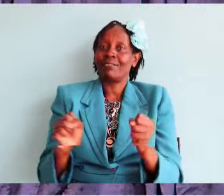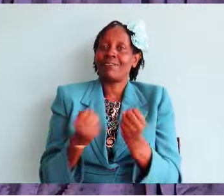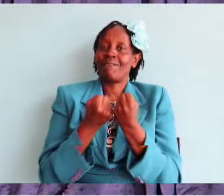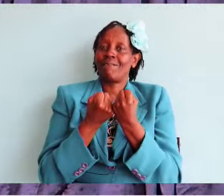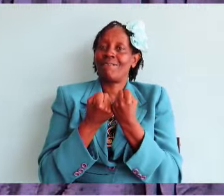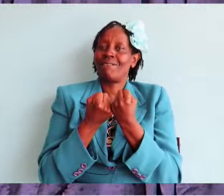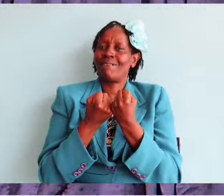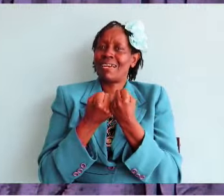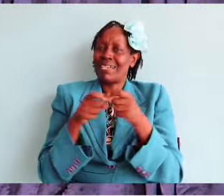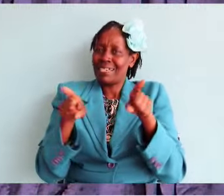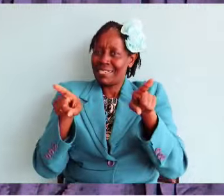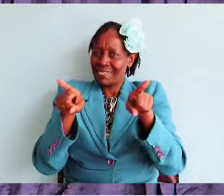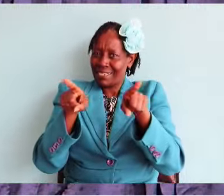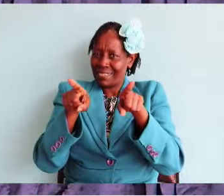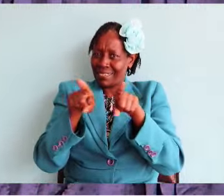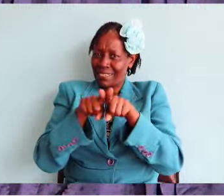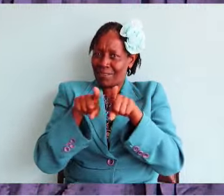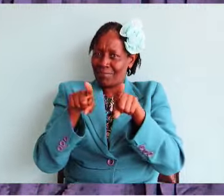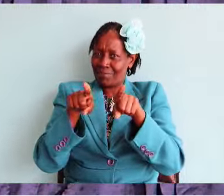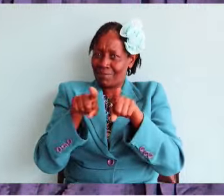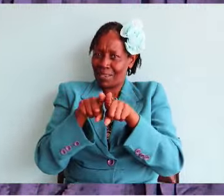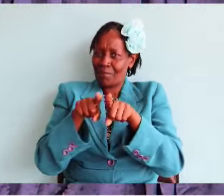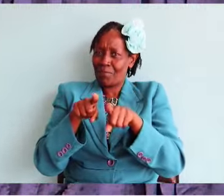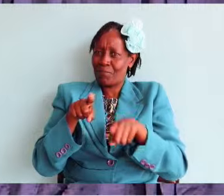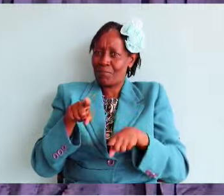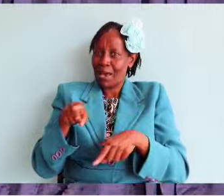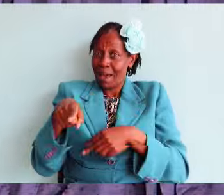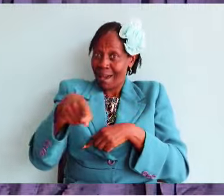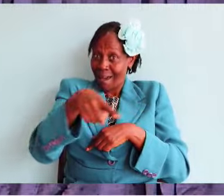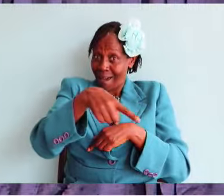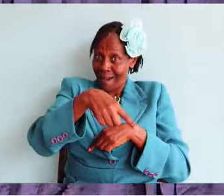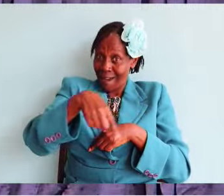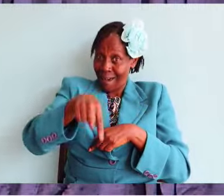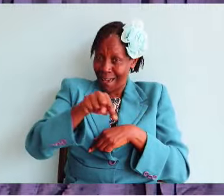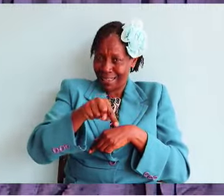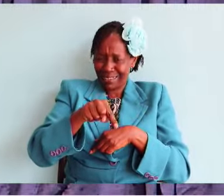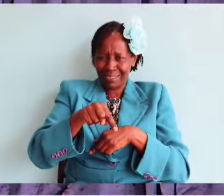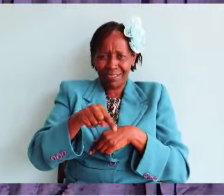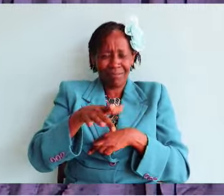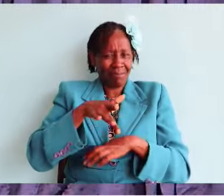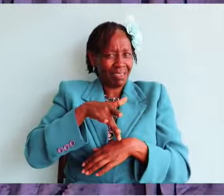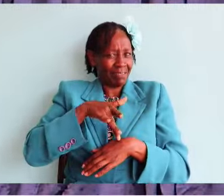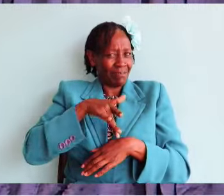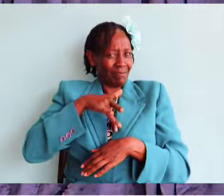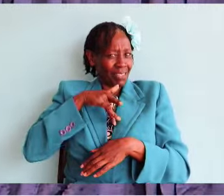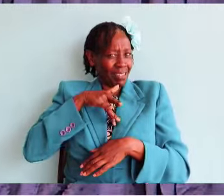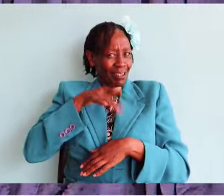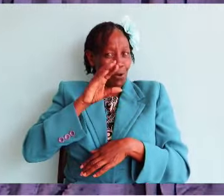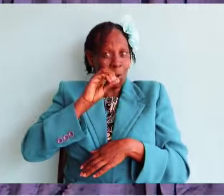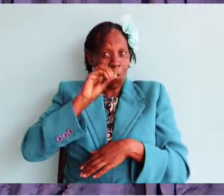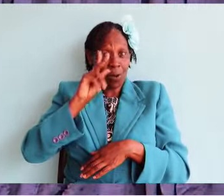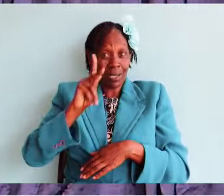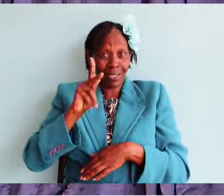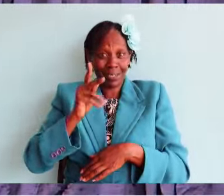us, we normally feel like we are not okay to do God's work.